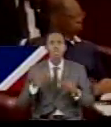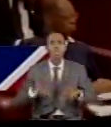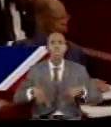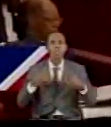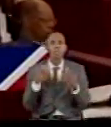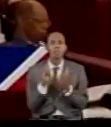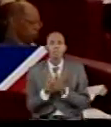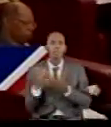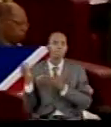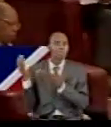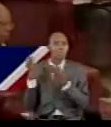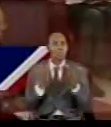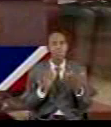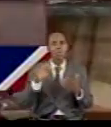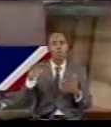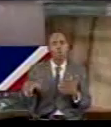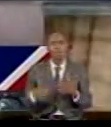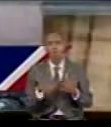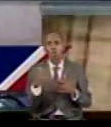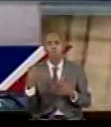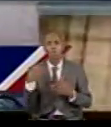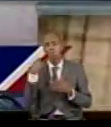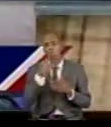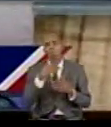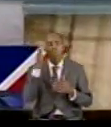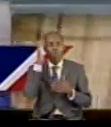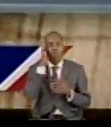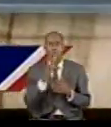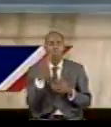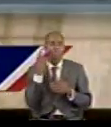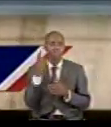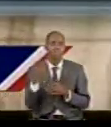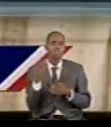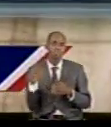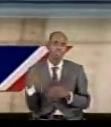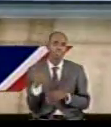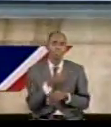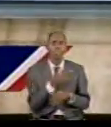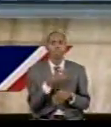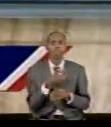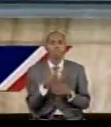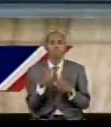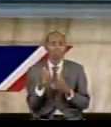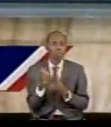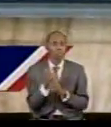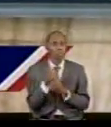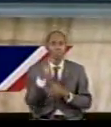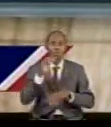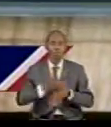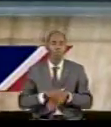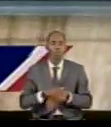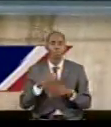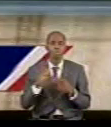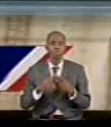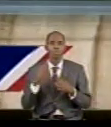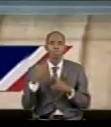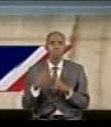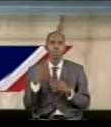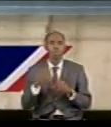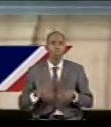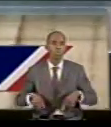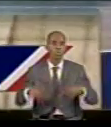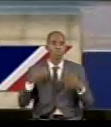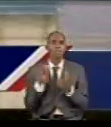brings others who will see them to conviction, holding forth the word of life, that